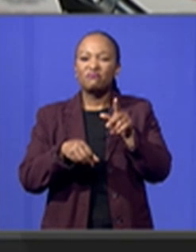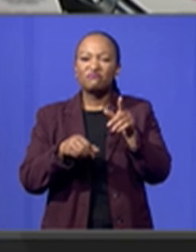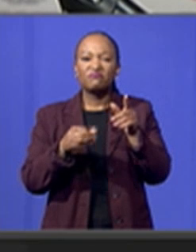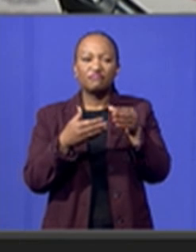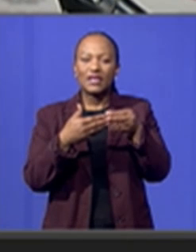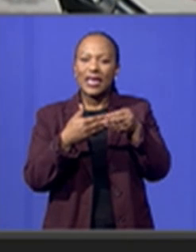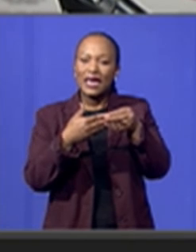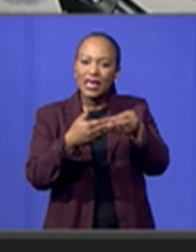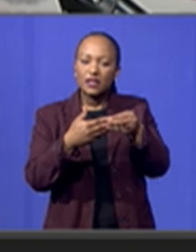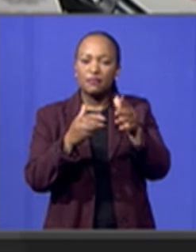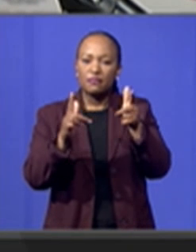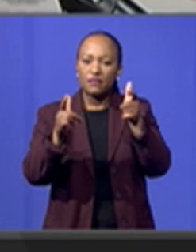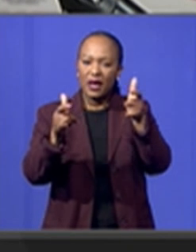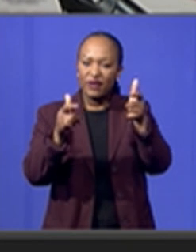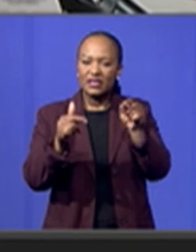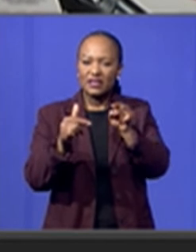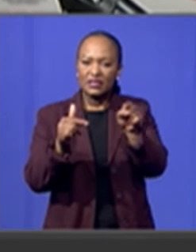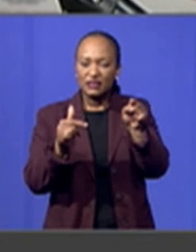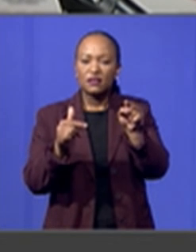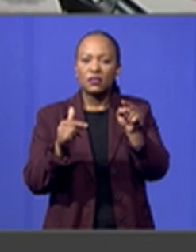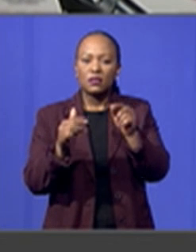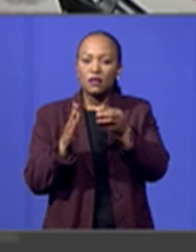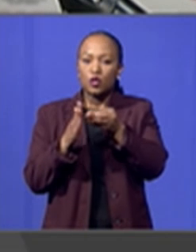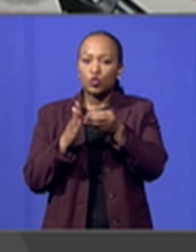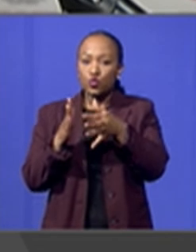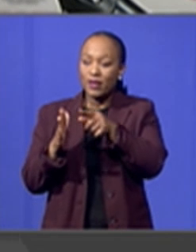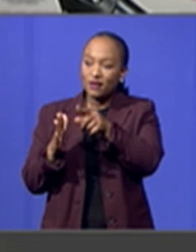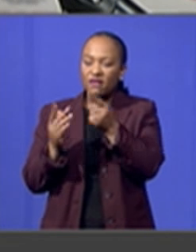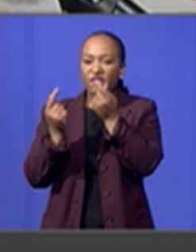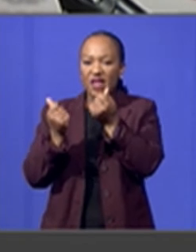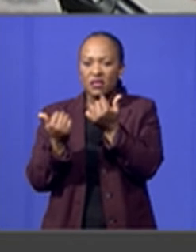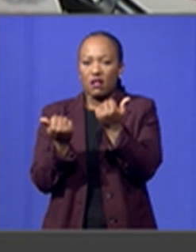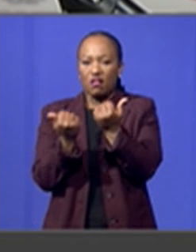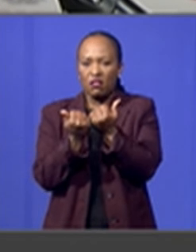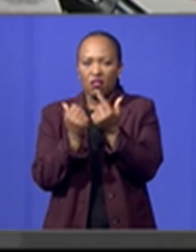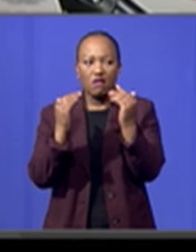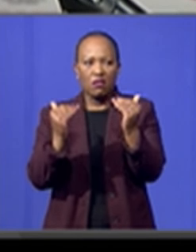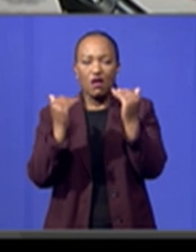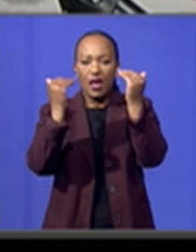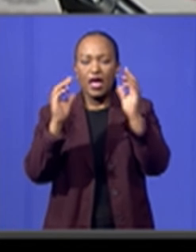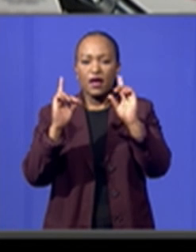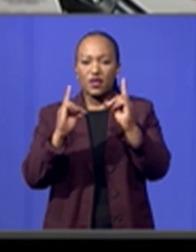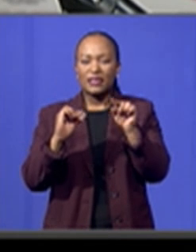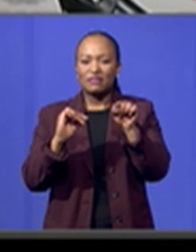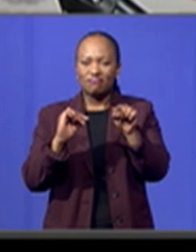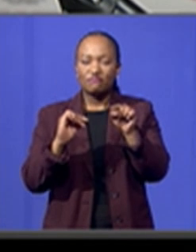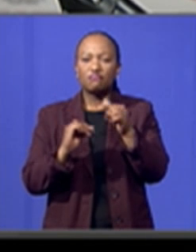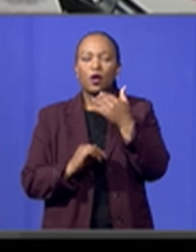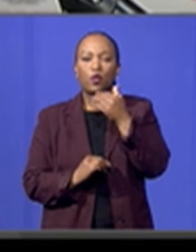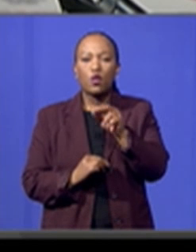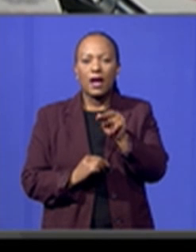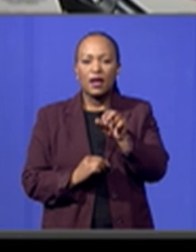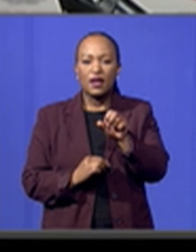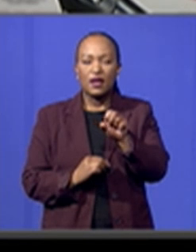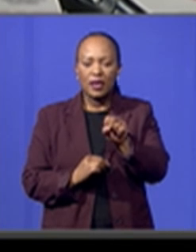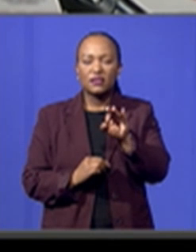funding coordination and oversight of student financial aid within the higher education sector by the NSFAS, the Department